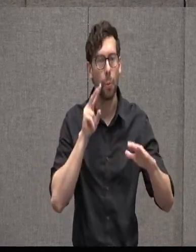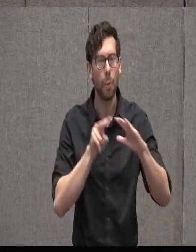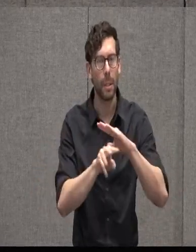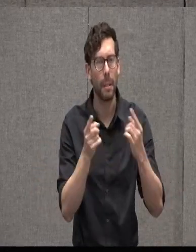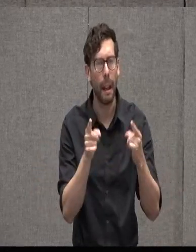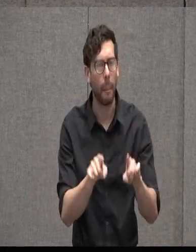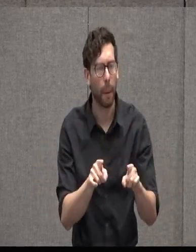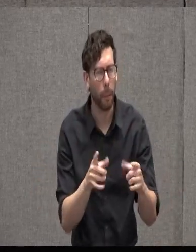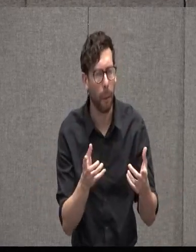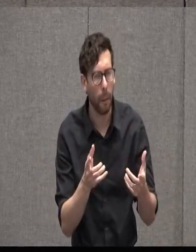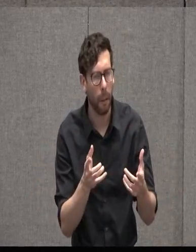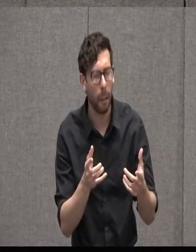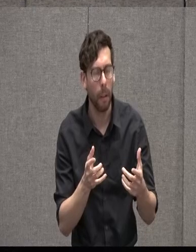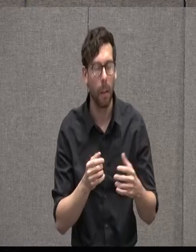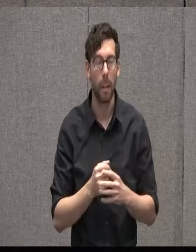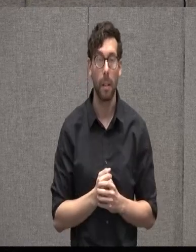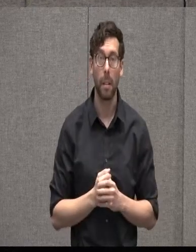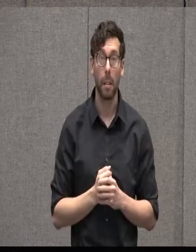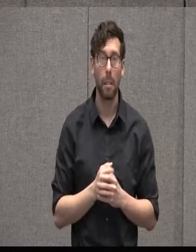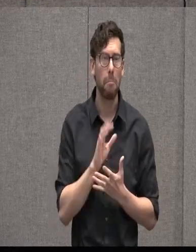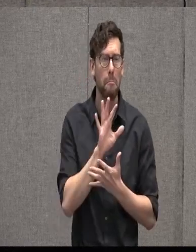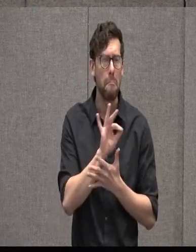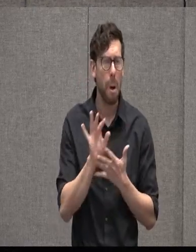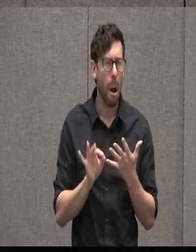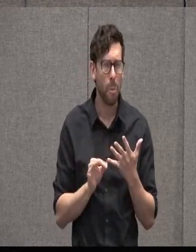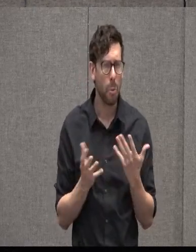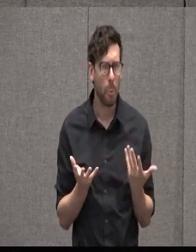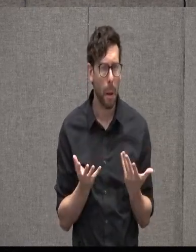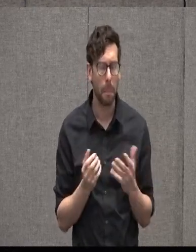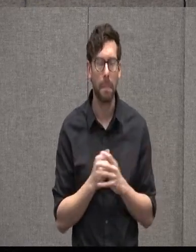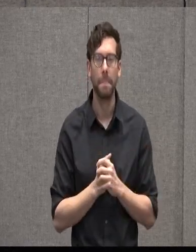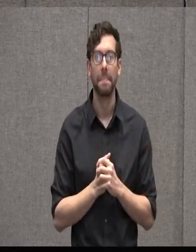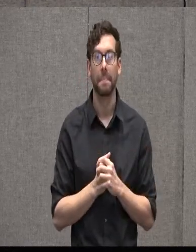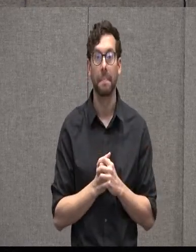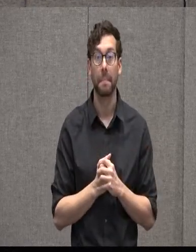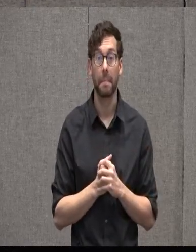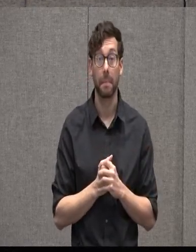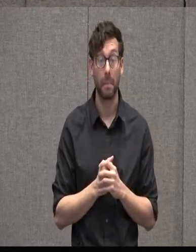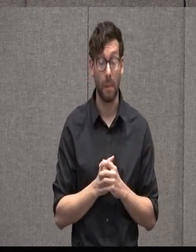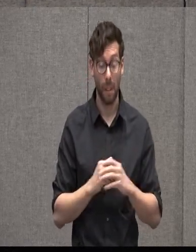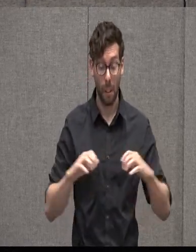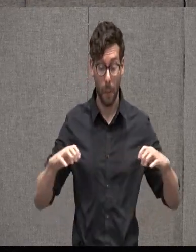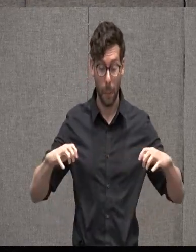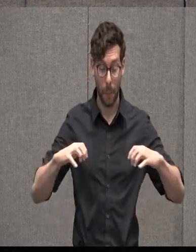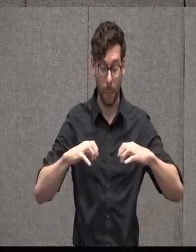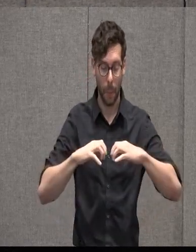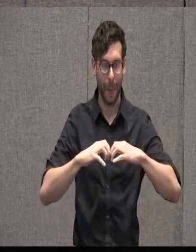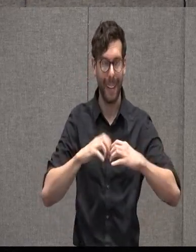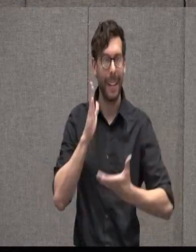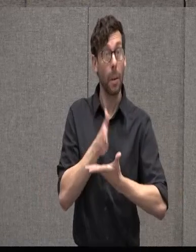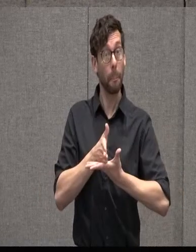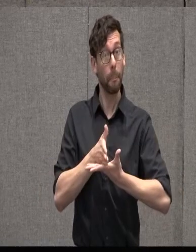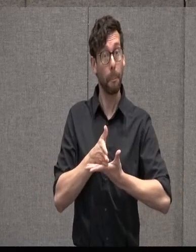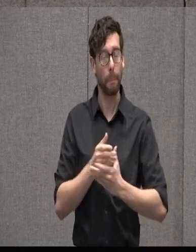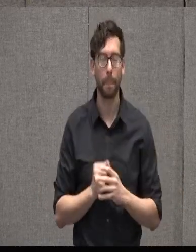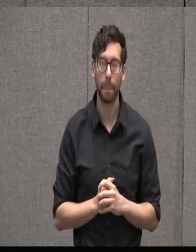these 2 objects towards each other, what do you predict will happen? What are some